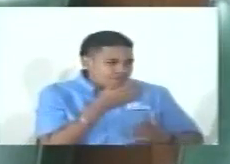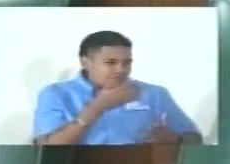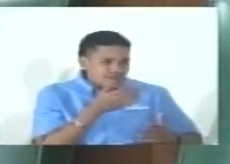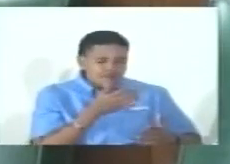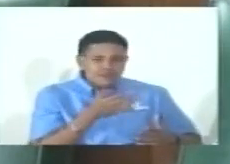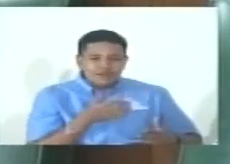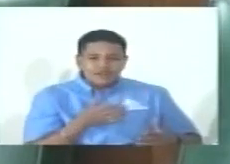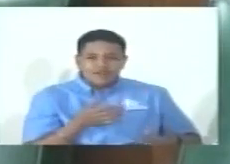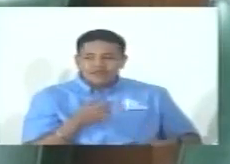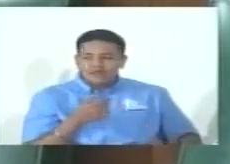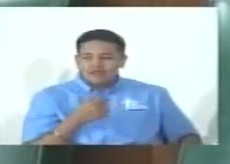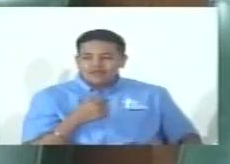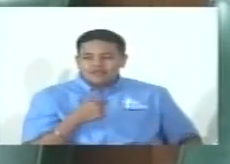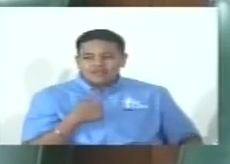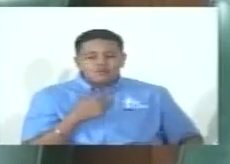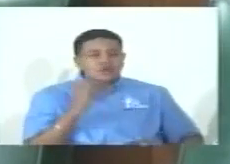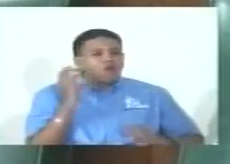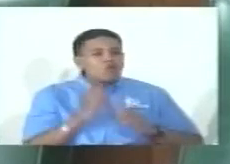rocked me really hard.